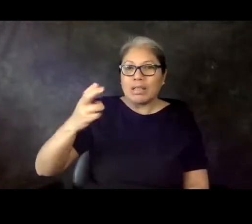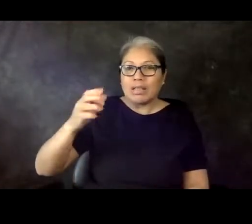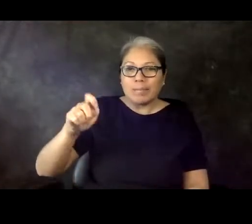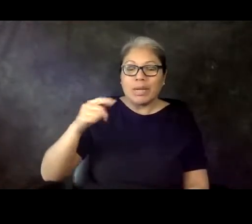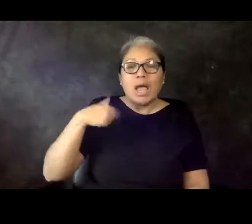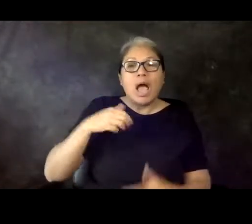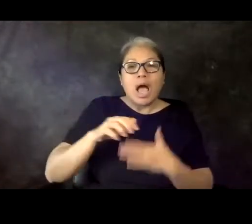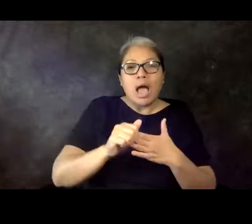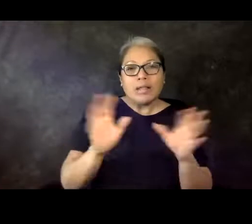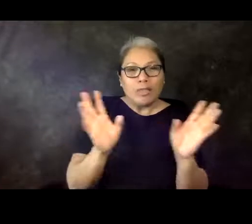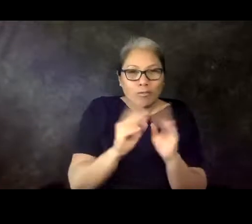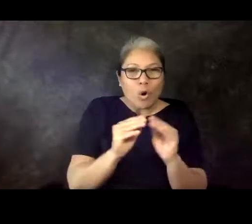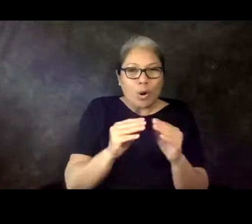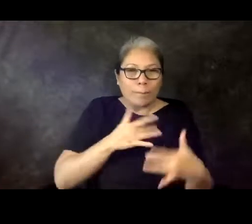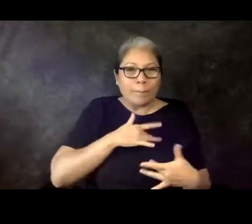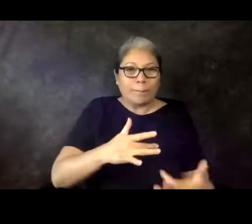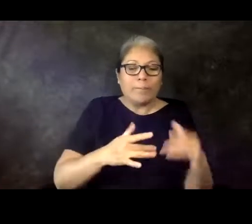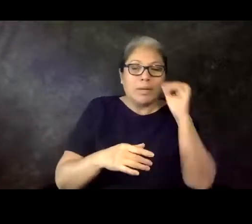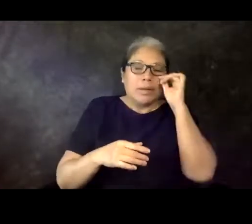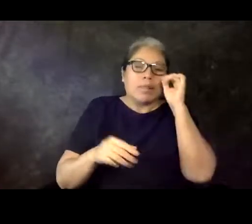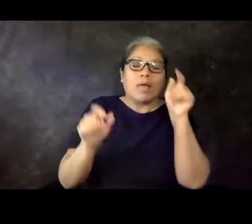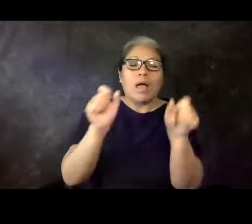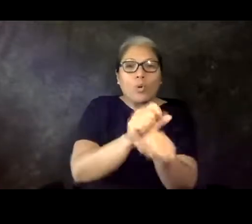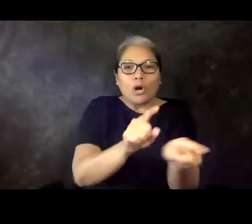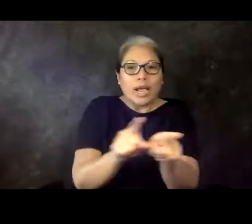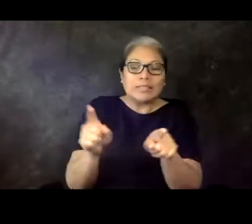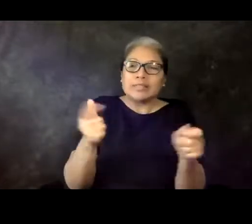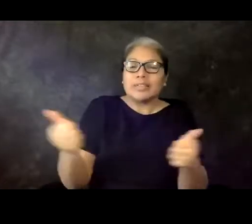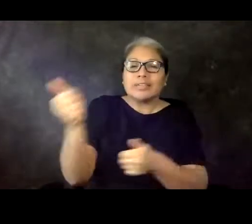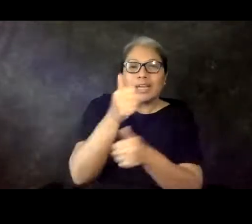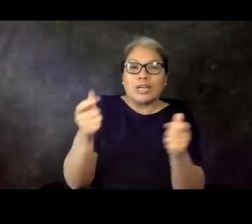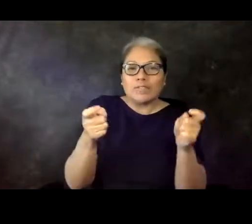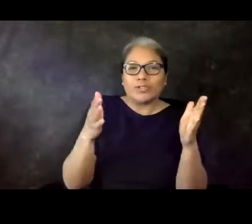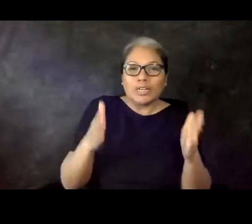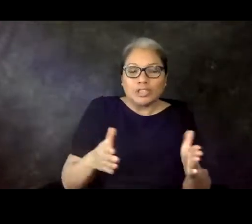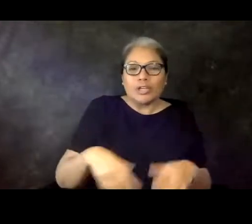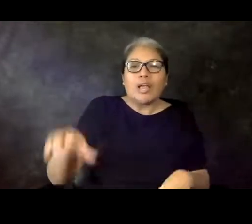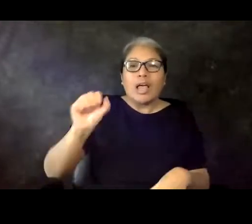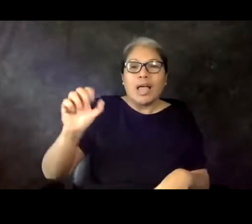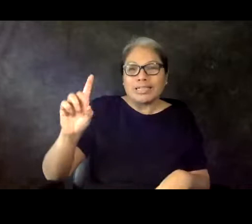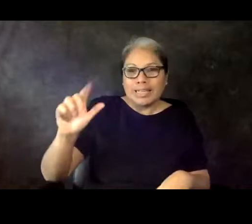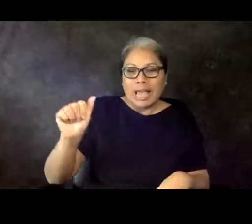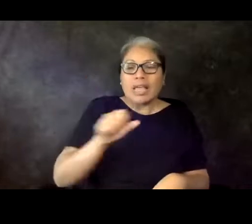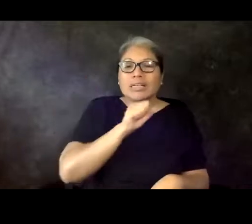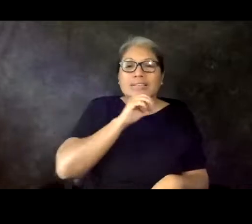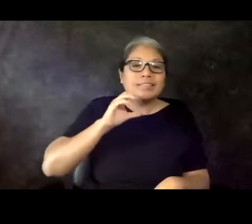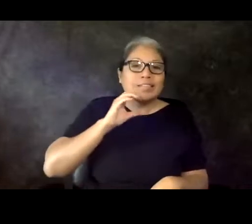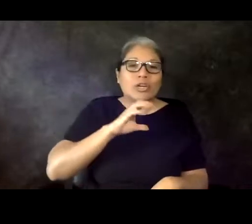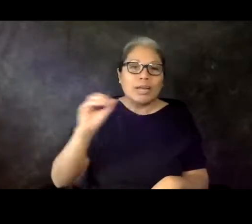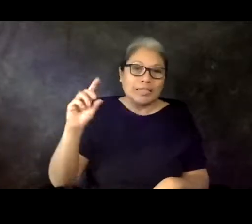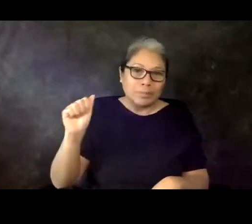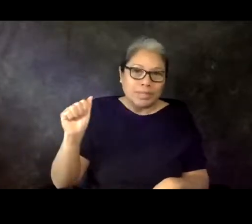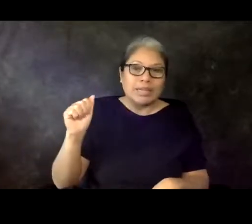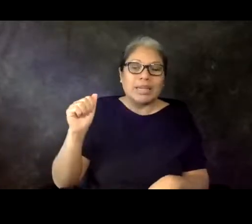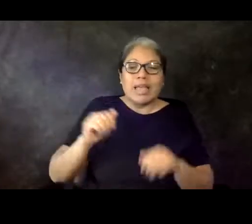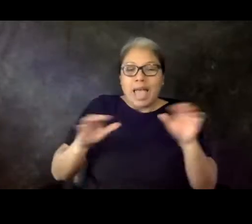Forum. I work as Executive Director of Senior and Disability Action, which is in the San Francisco Bay Area.